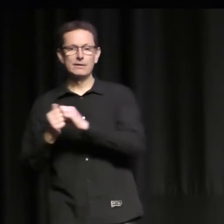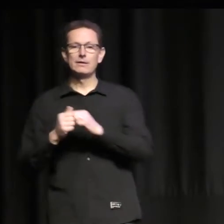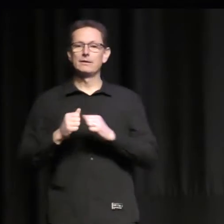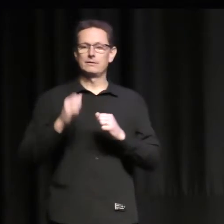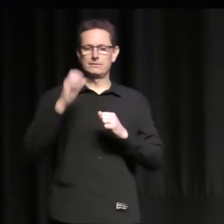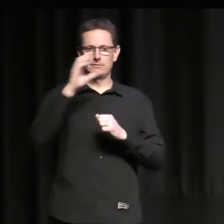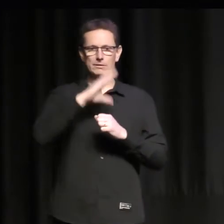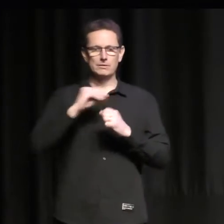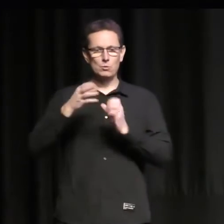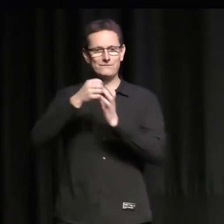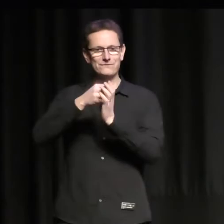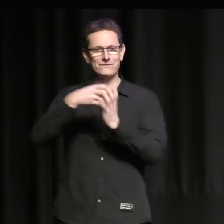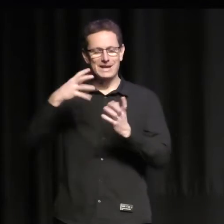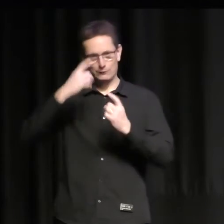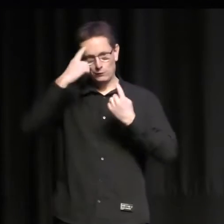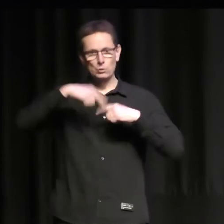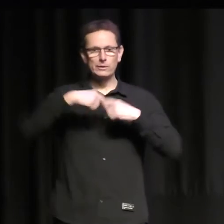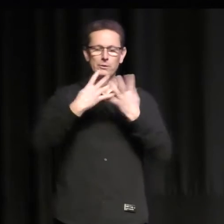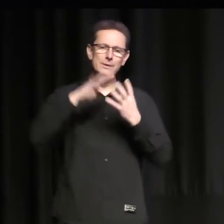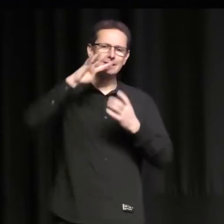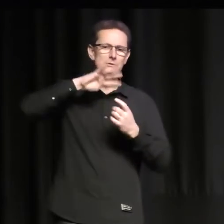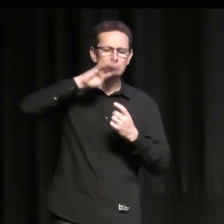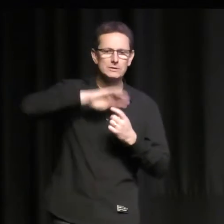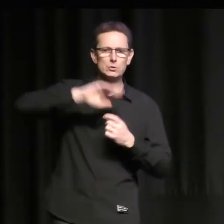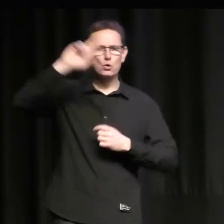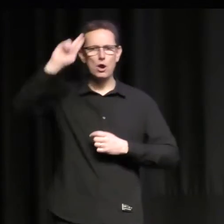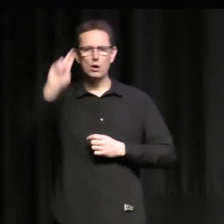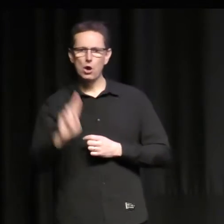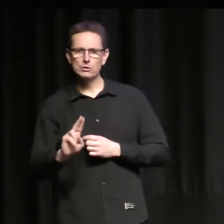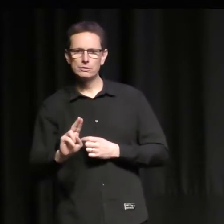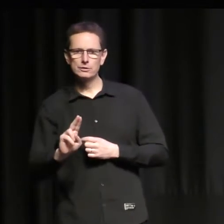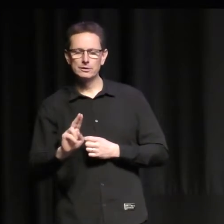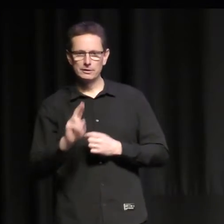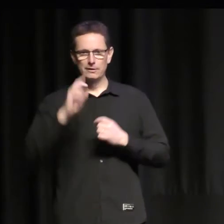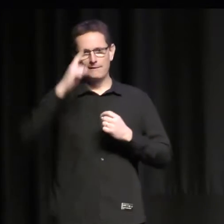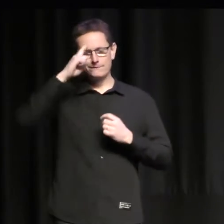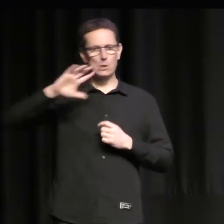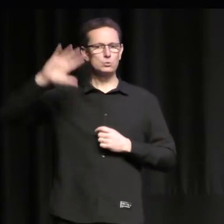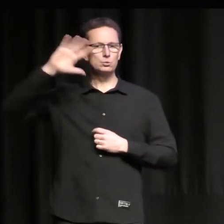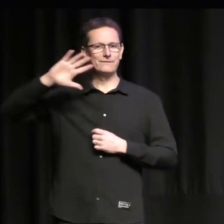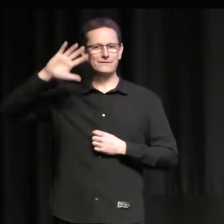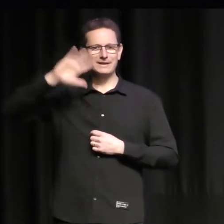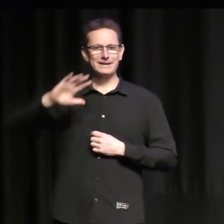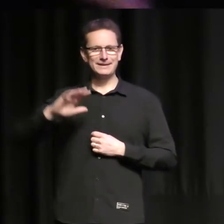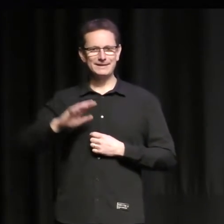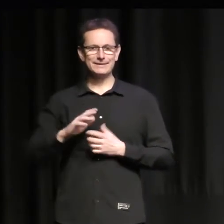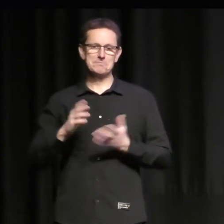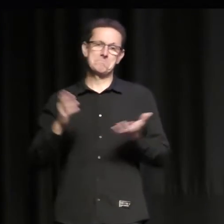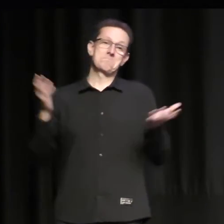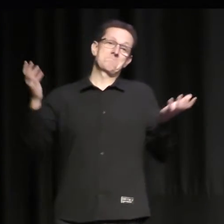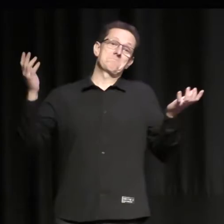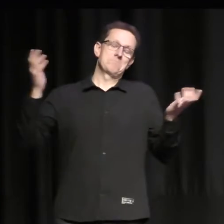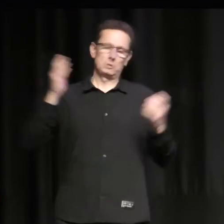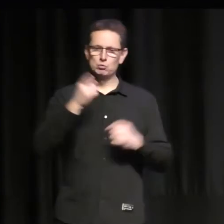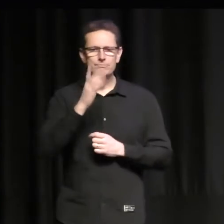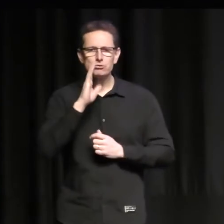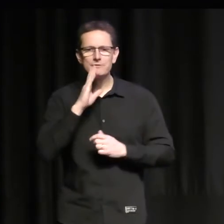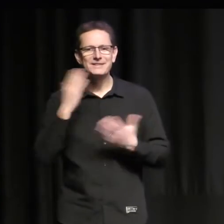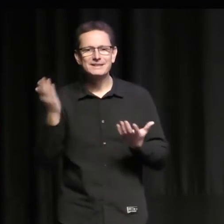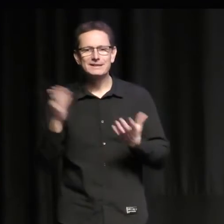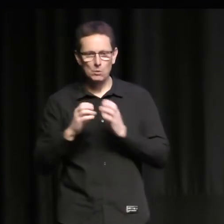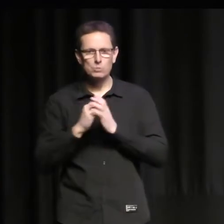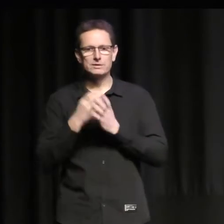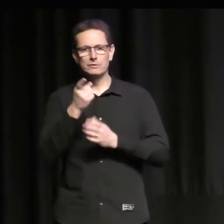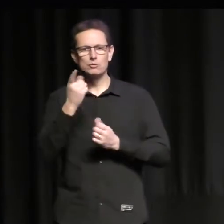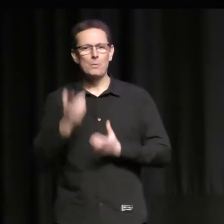the values of culture, history, art, philosophy, you don't need them because they don't help